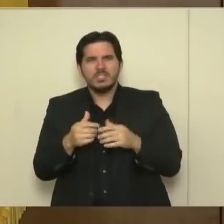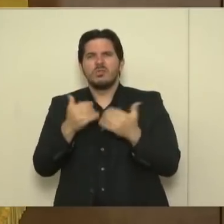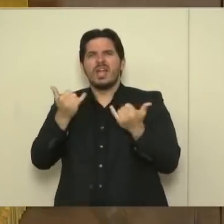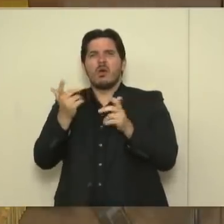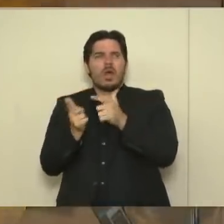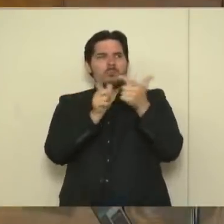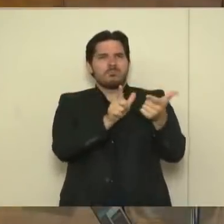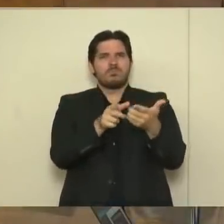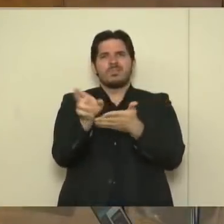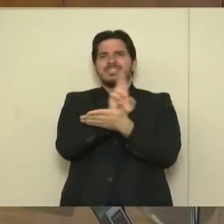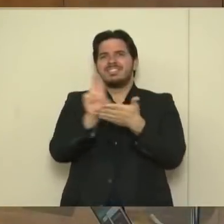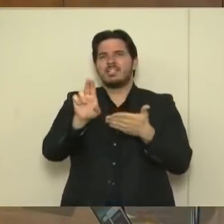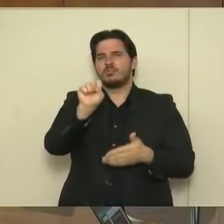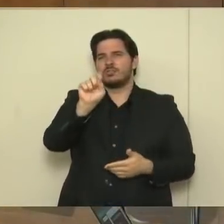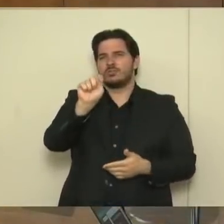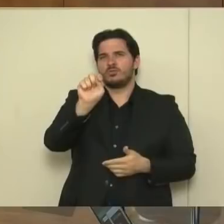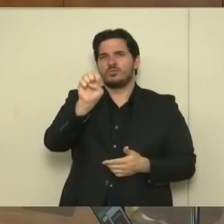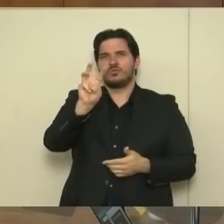Stewart.